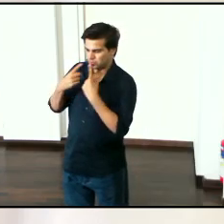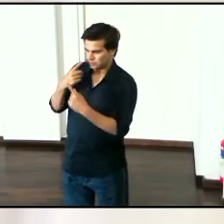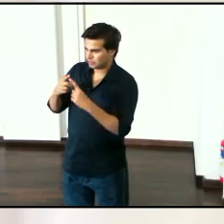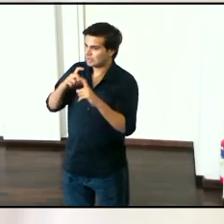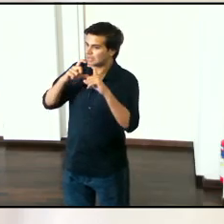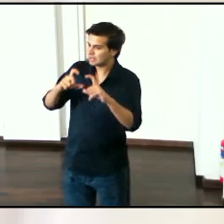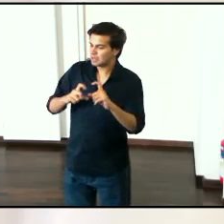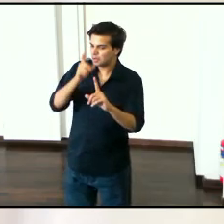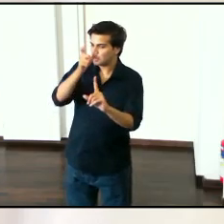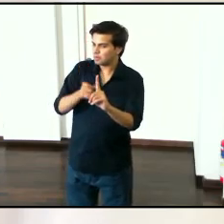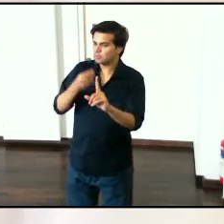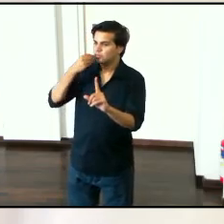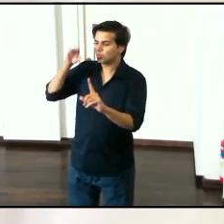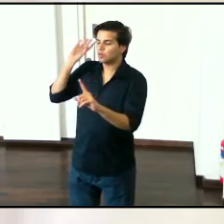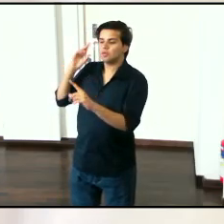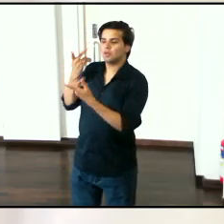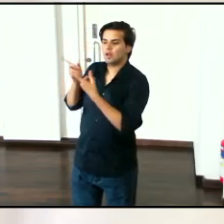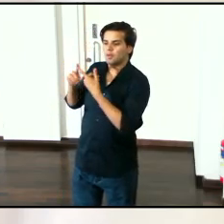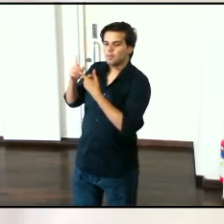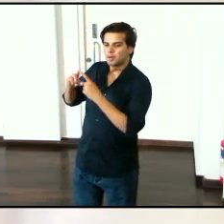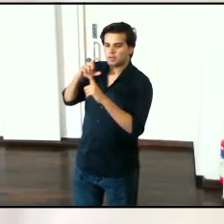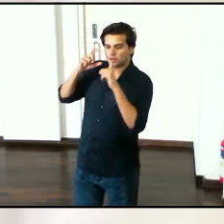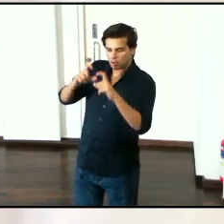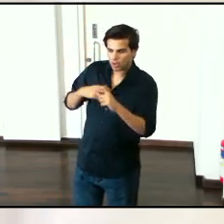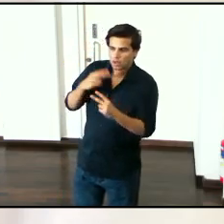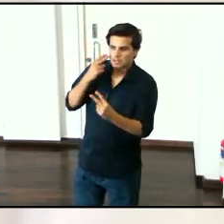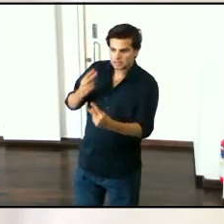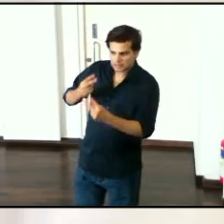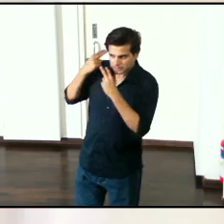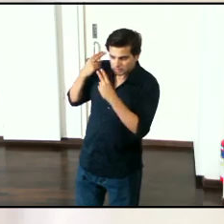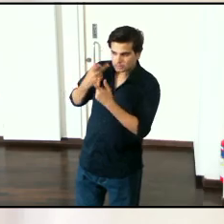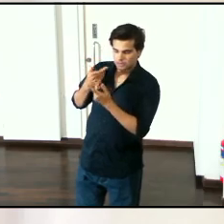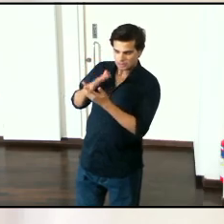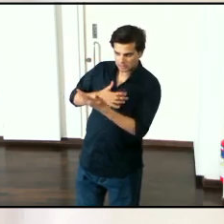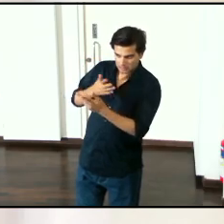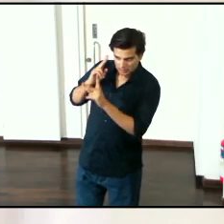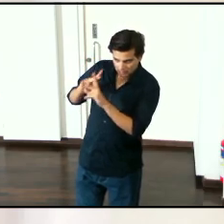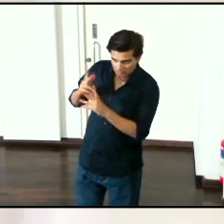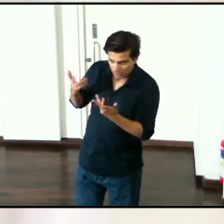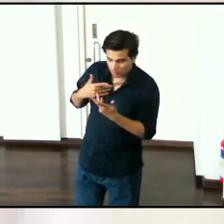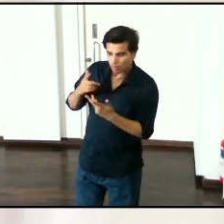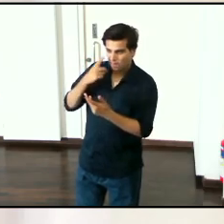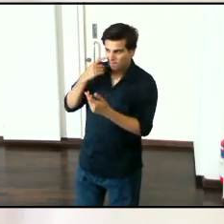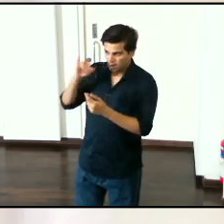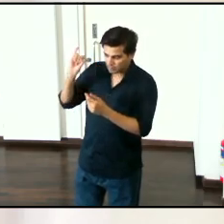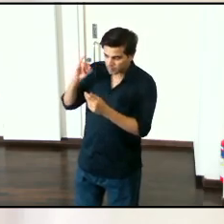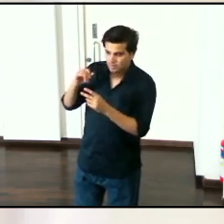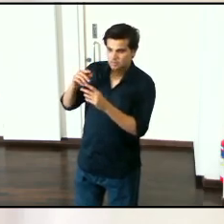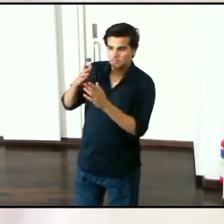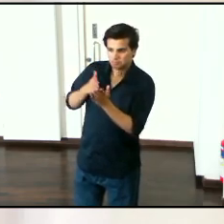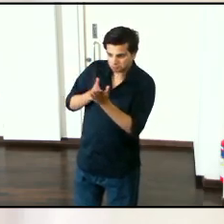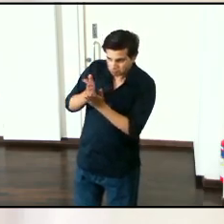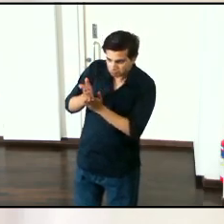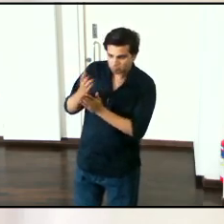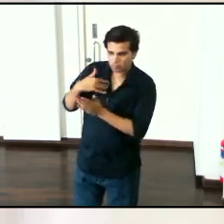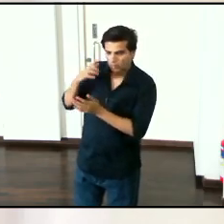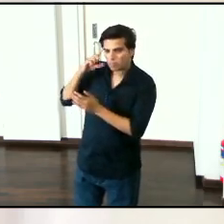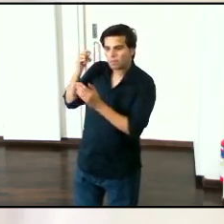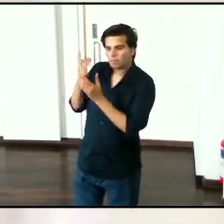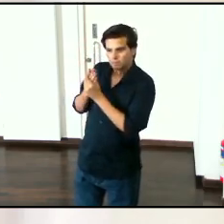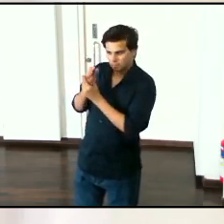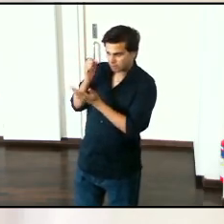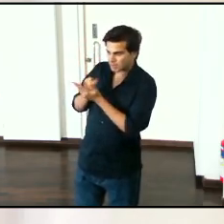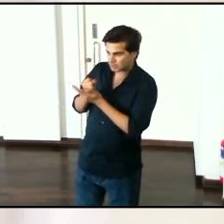caring about one's past, caring about histories of resistance, caring about feminist past. So I think it's important to bear that in mind when